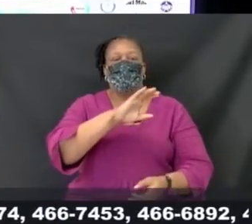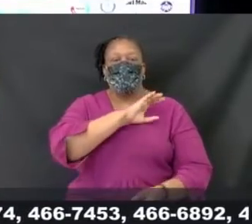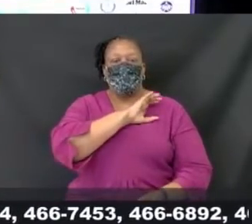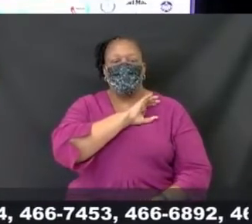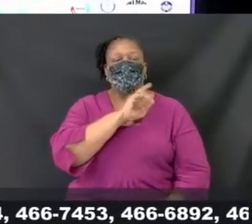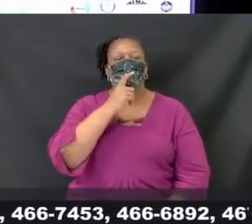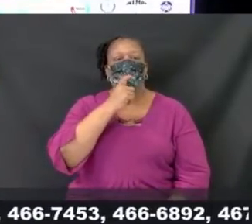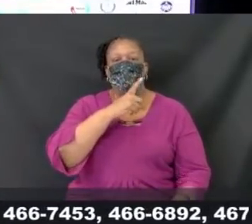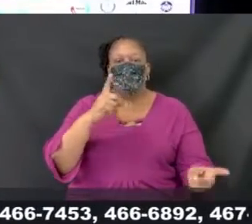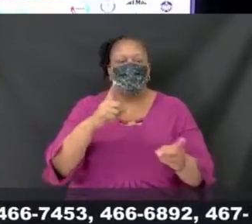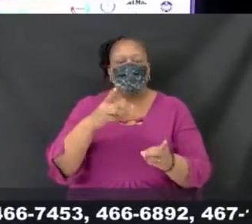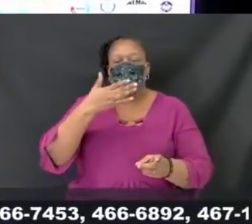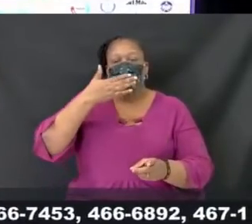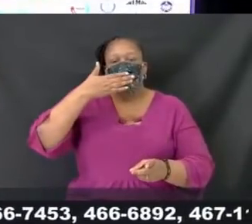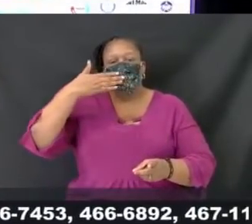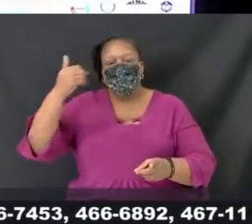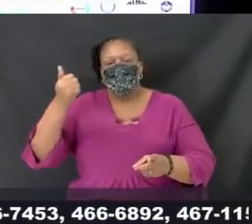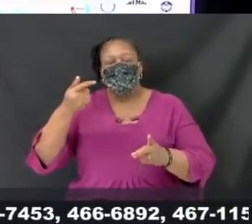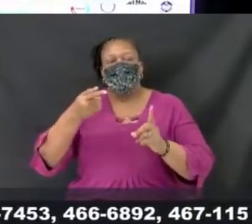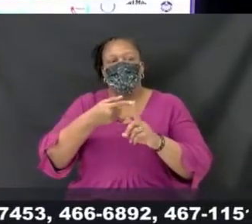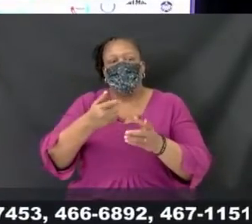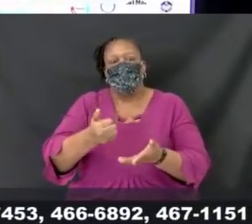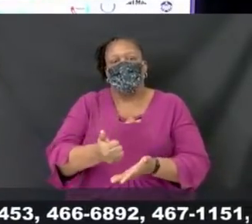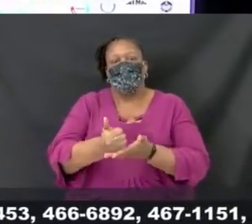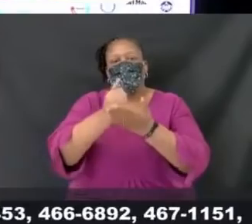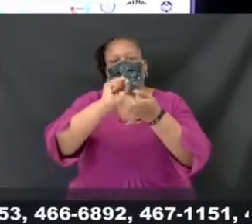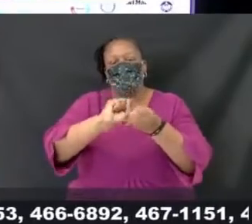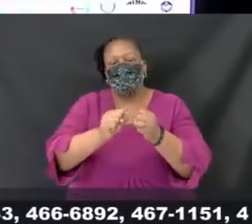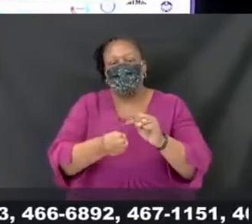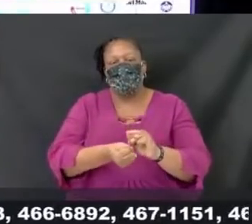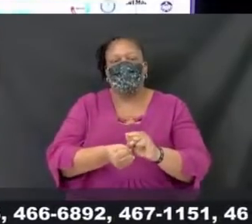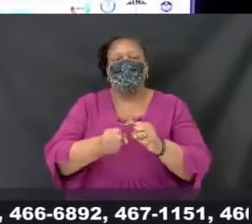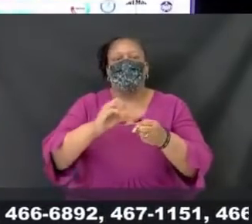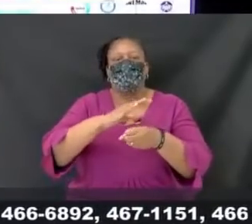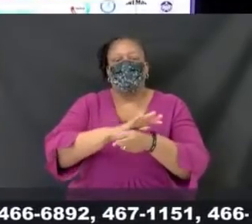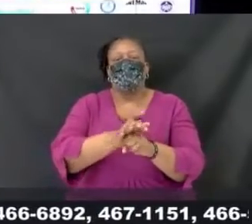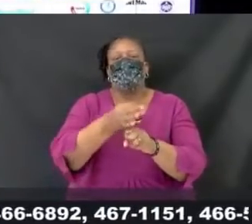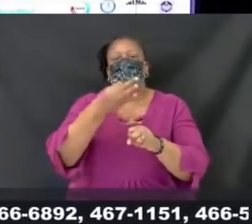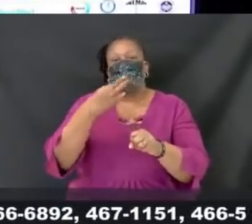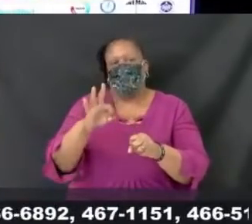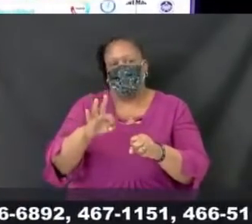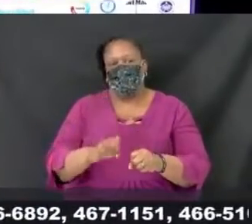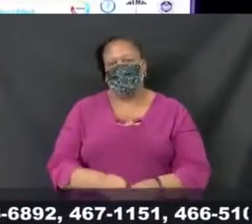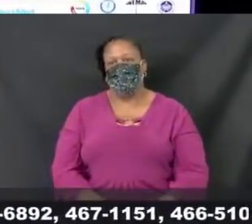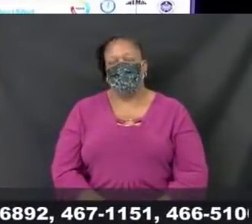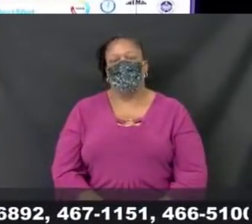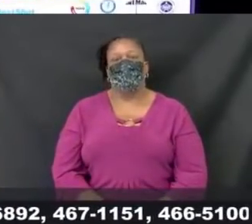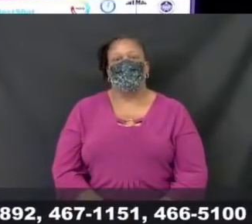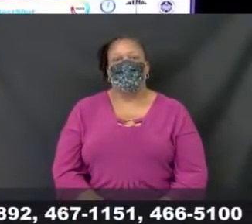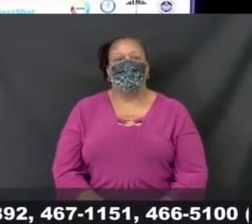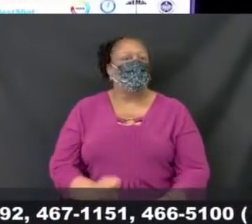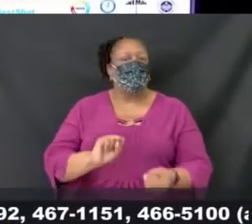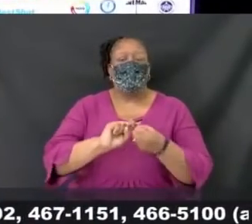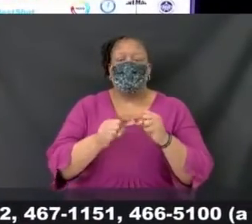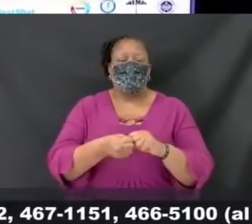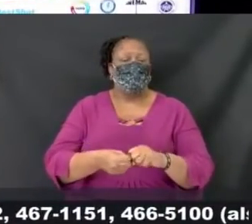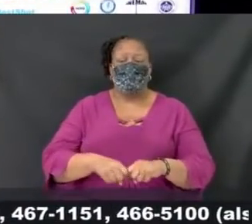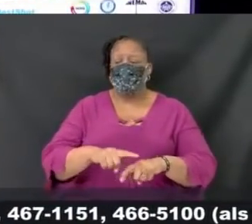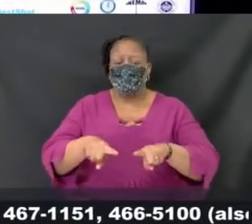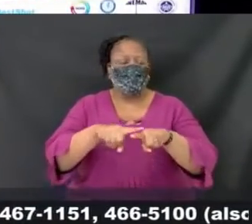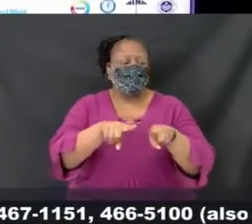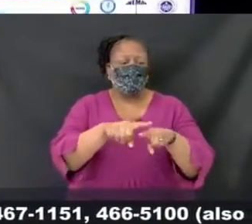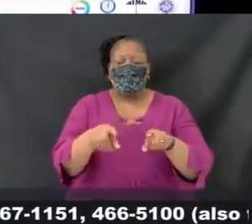best to help in the fight against COVID-19. The fight is multidimensional. It's